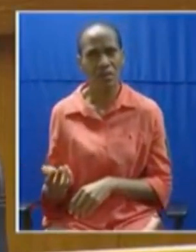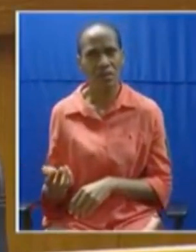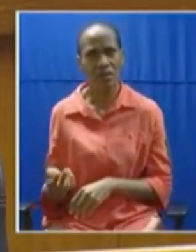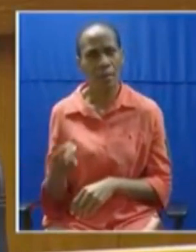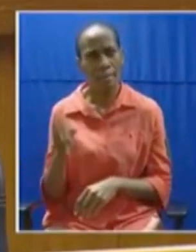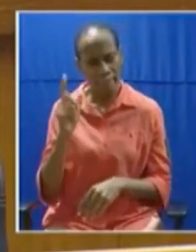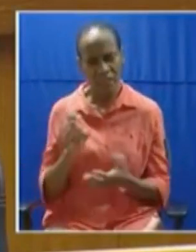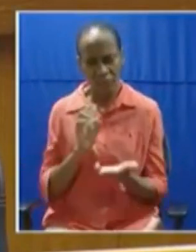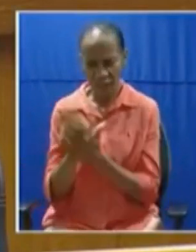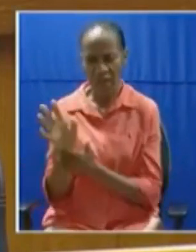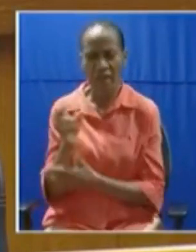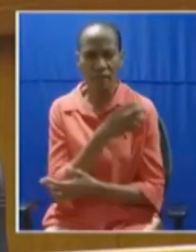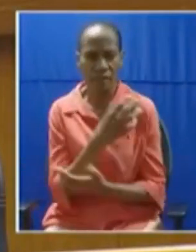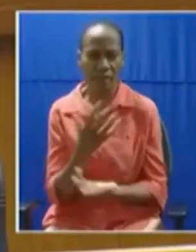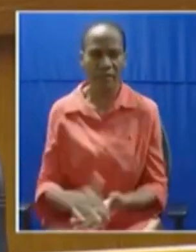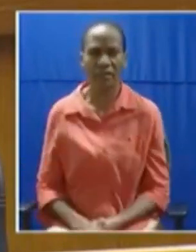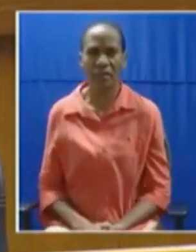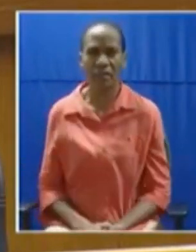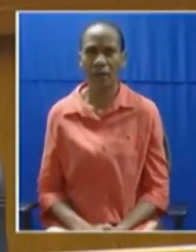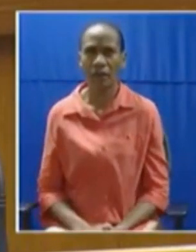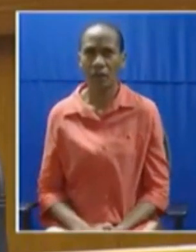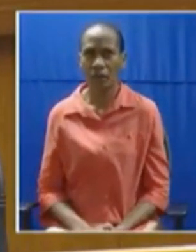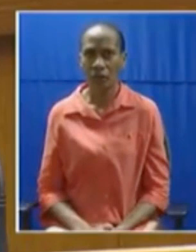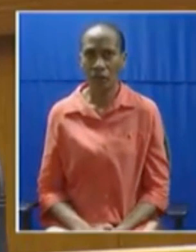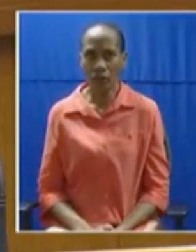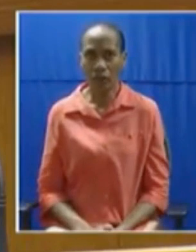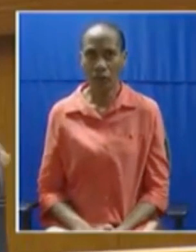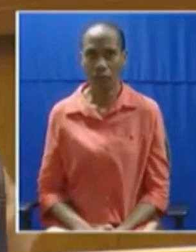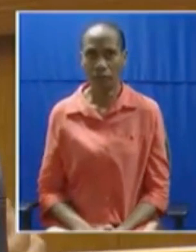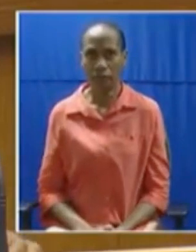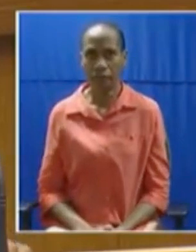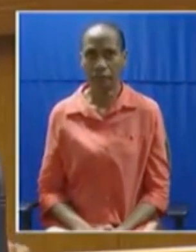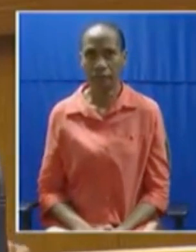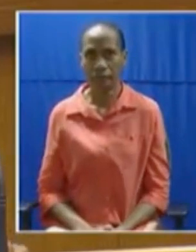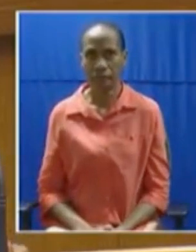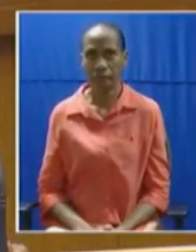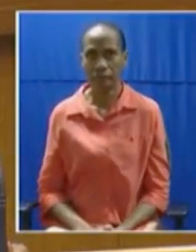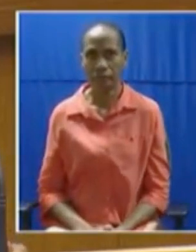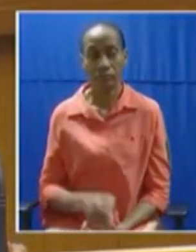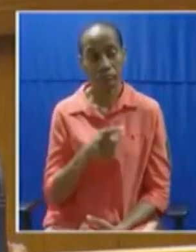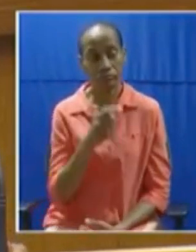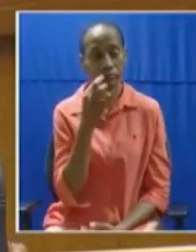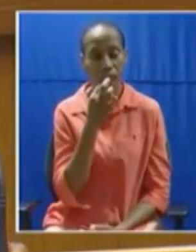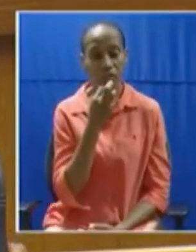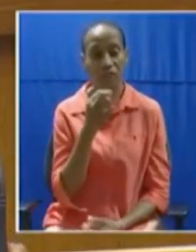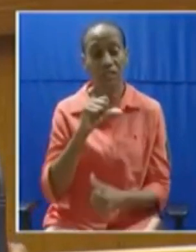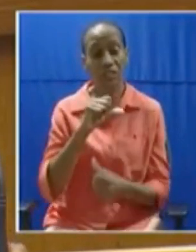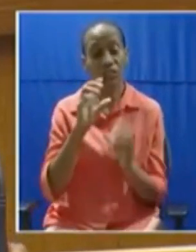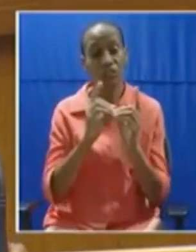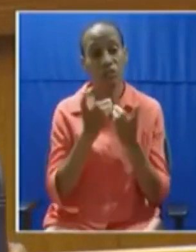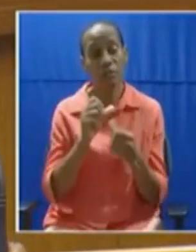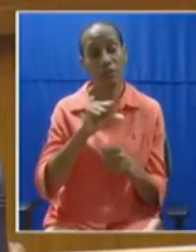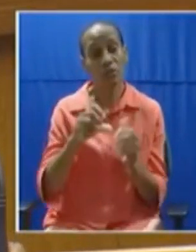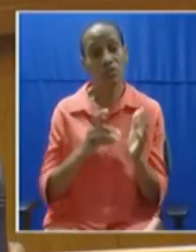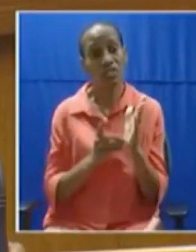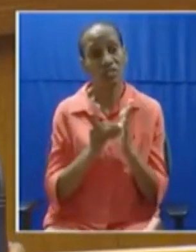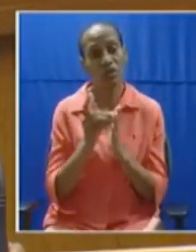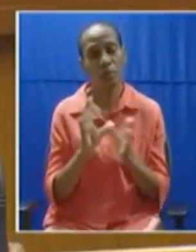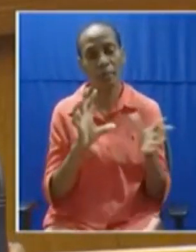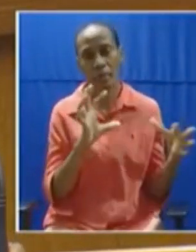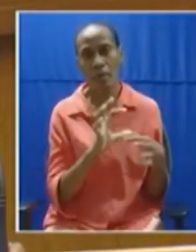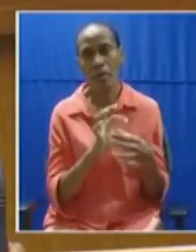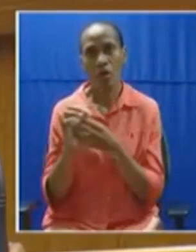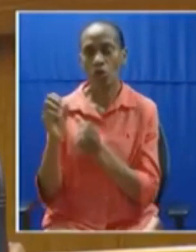President? You recently commended the Department of Social Development for complying with